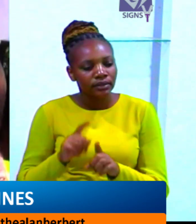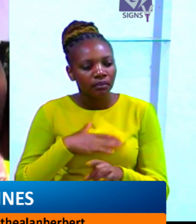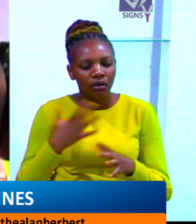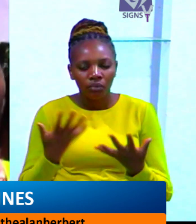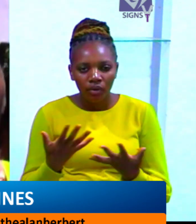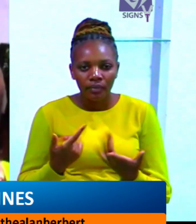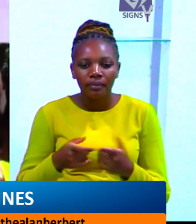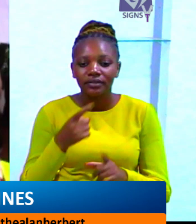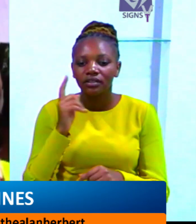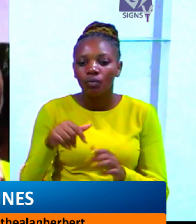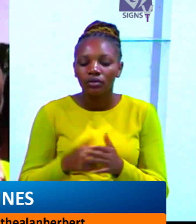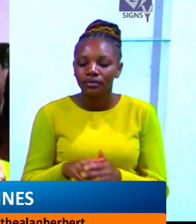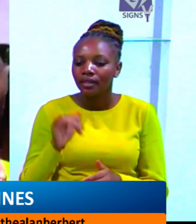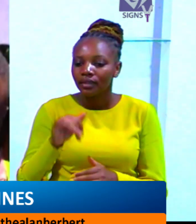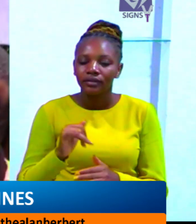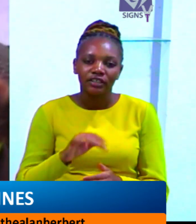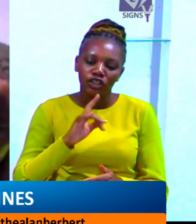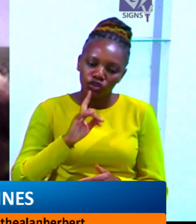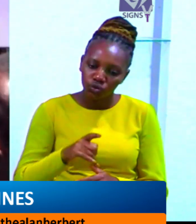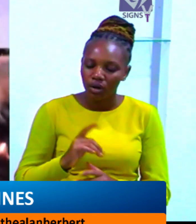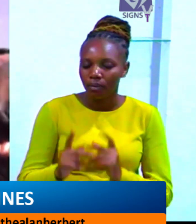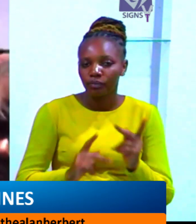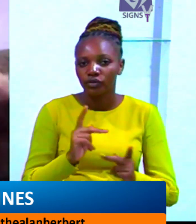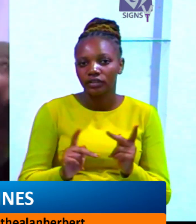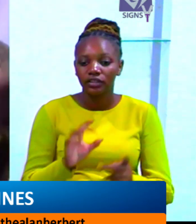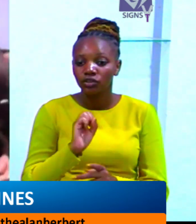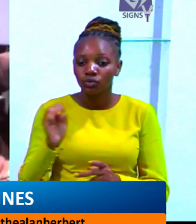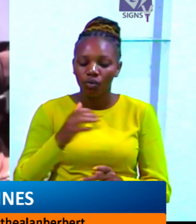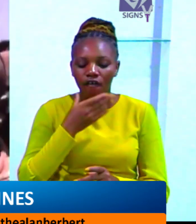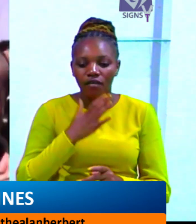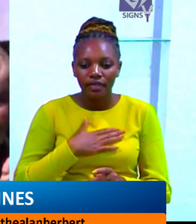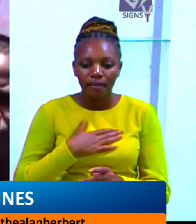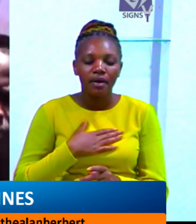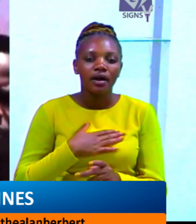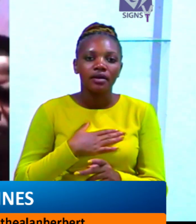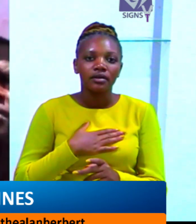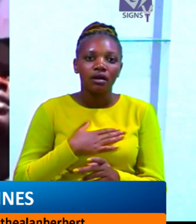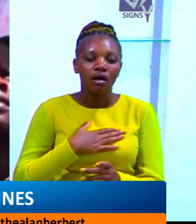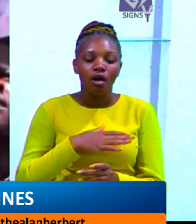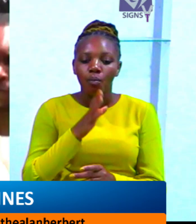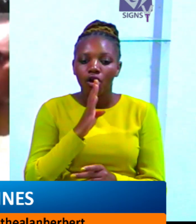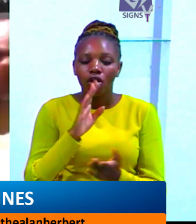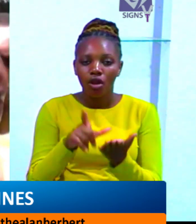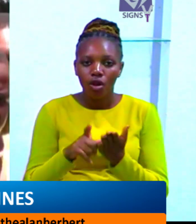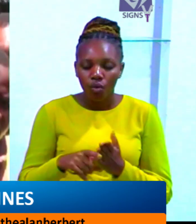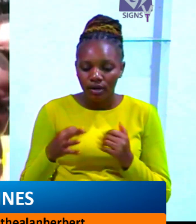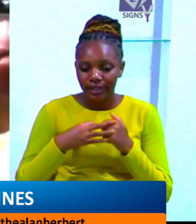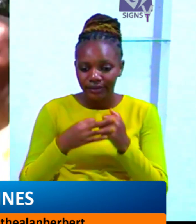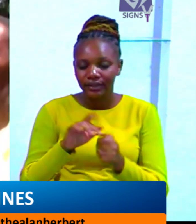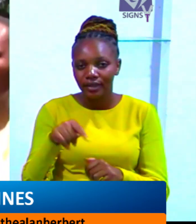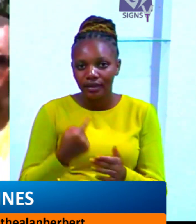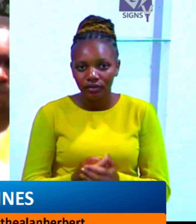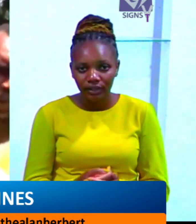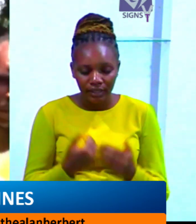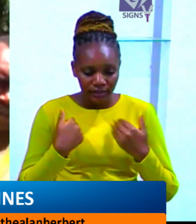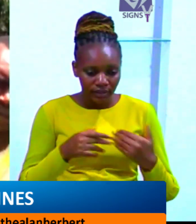ni sure. So my father akaomba loan. Aliomba 800,000. Nililipa